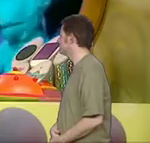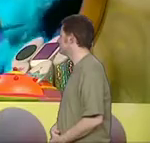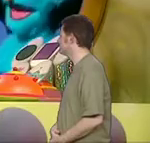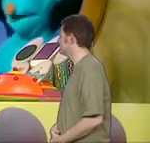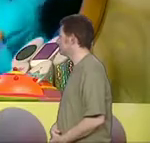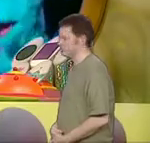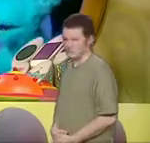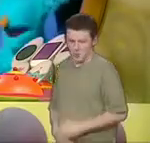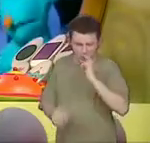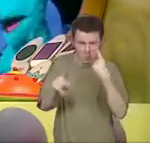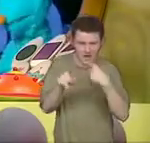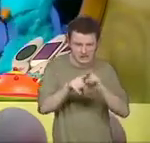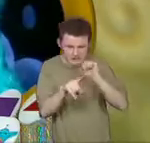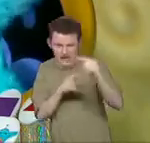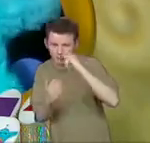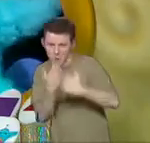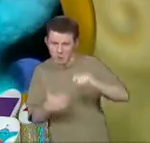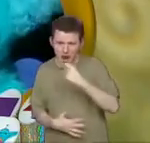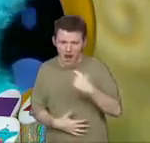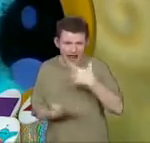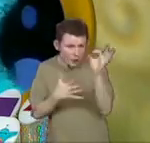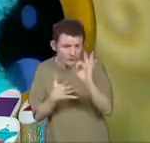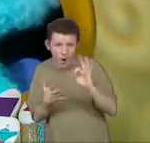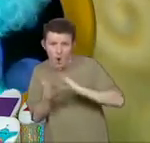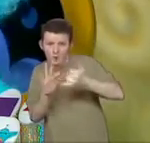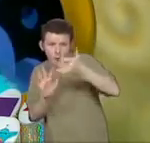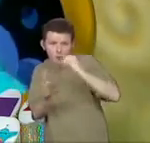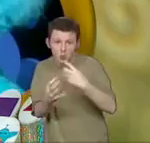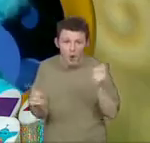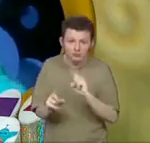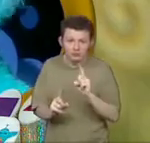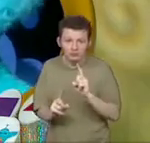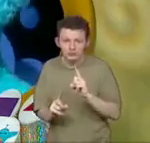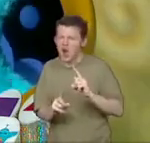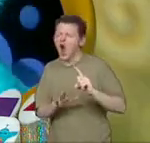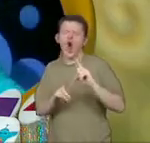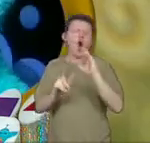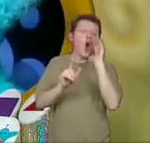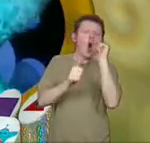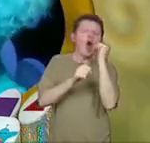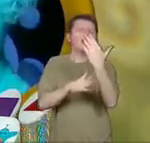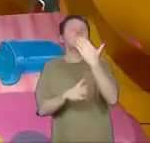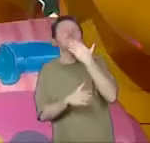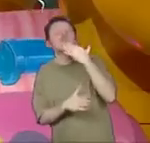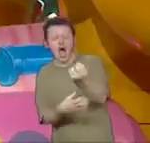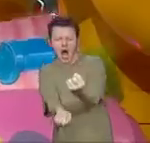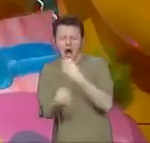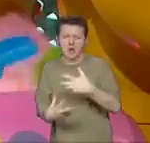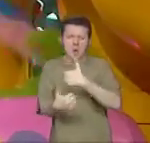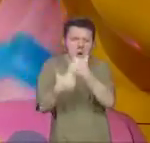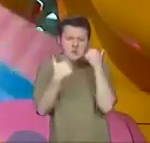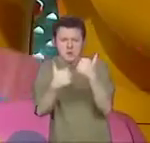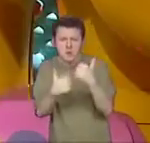I'll send you some right away, Groove. And I'll be back just as soon as you've thought up a question for Hoob News. Thank you, Hubba